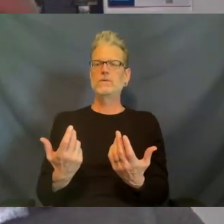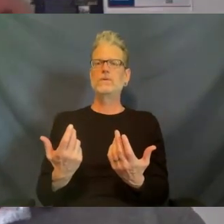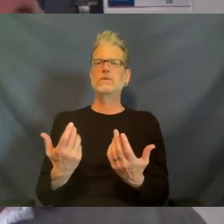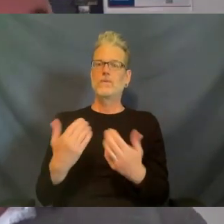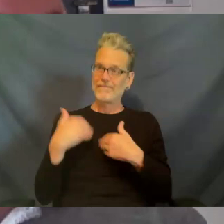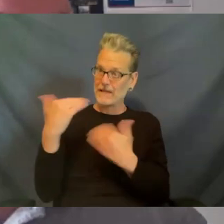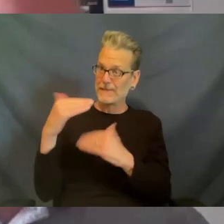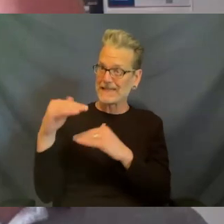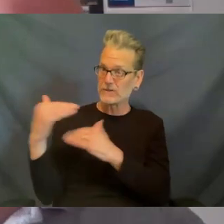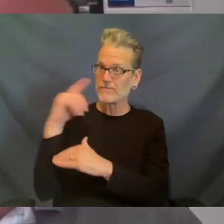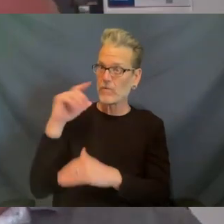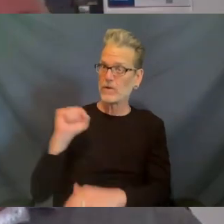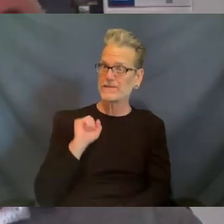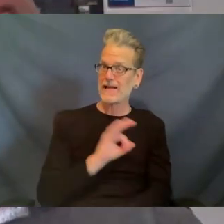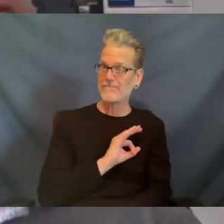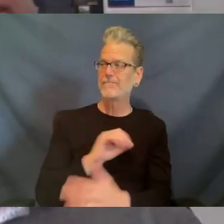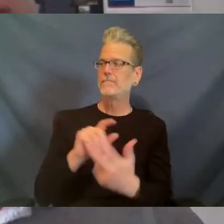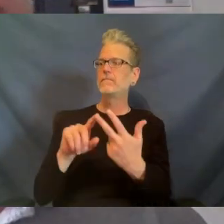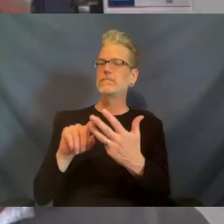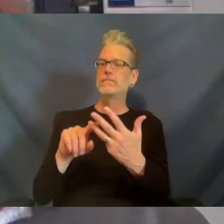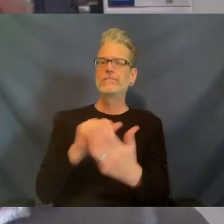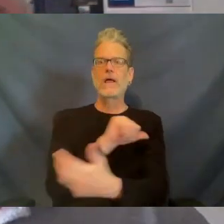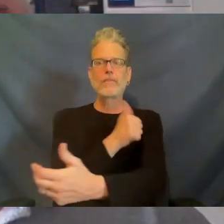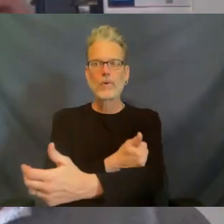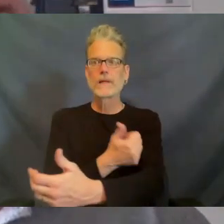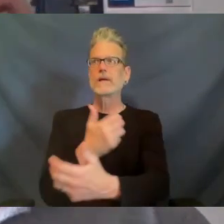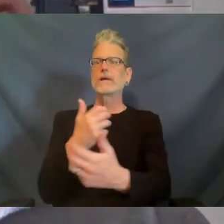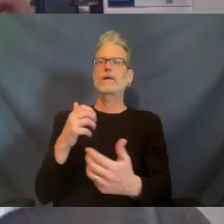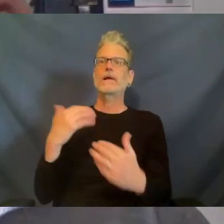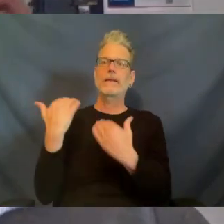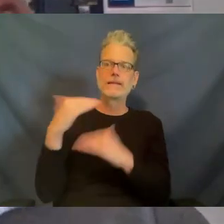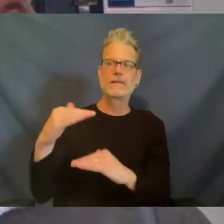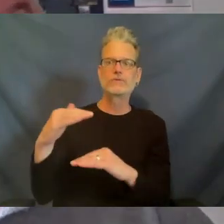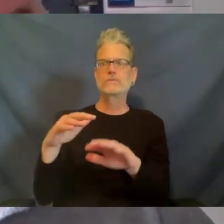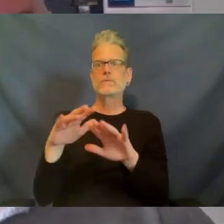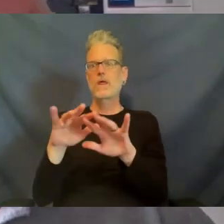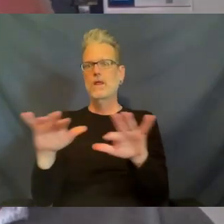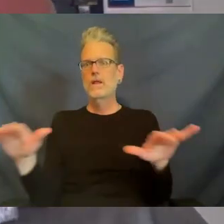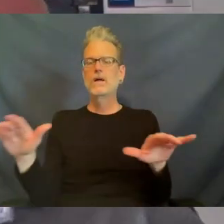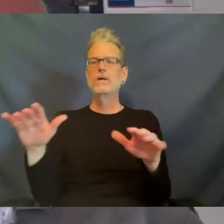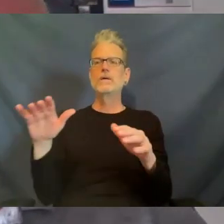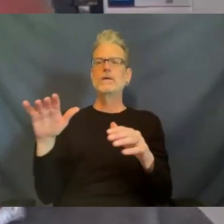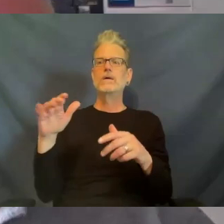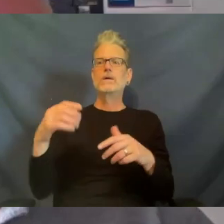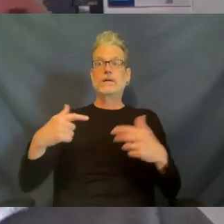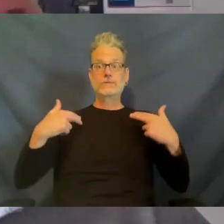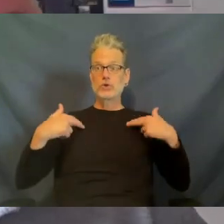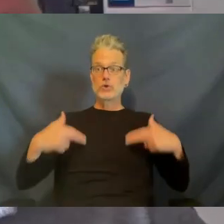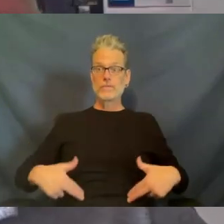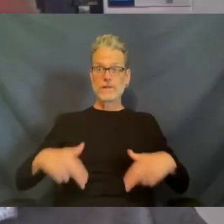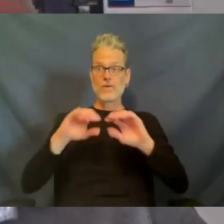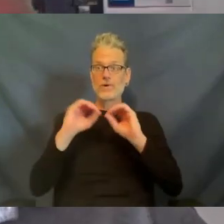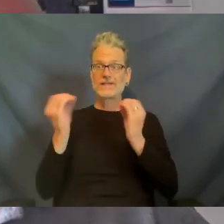on staff and authorities and all kinds of different things. And as a human